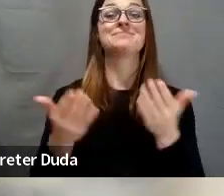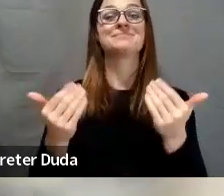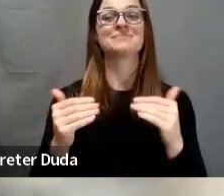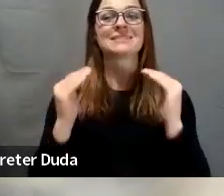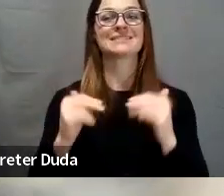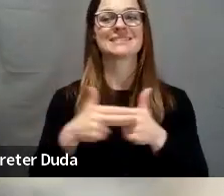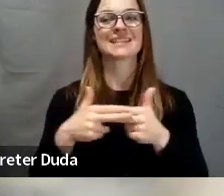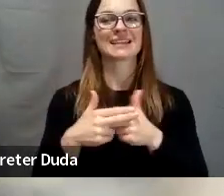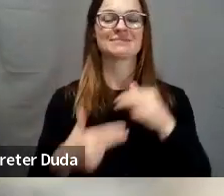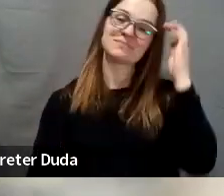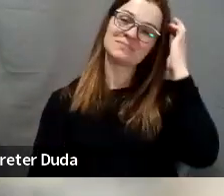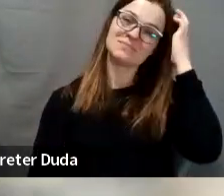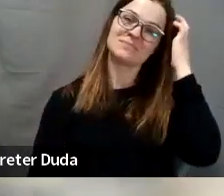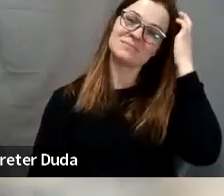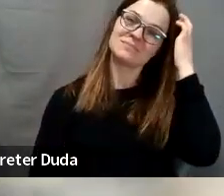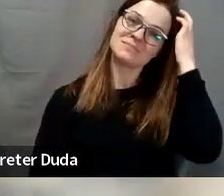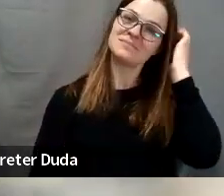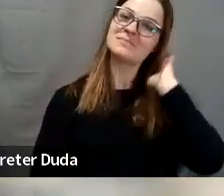slide, Jaleesa. Thank you.